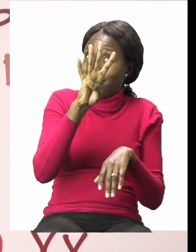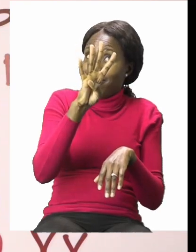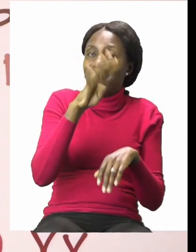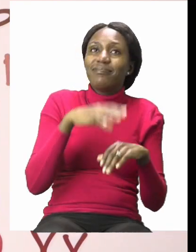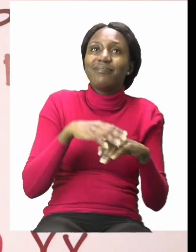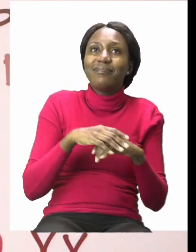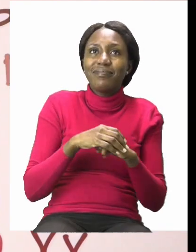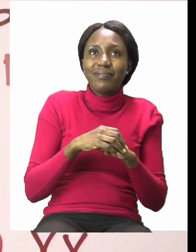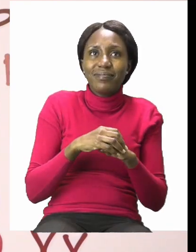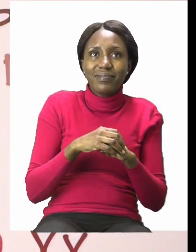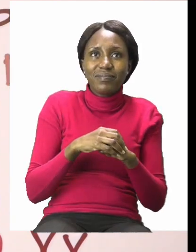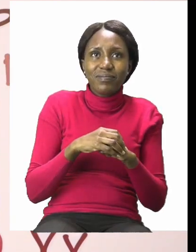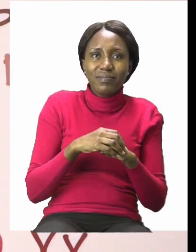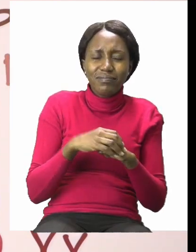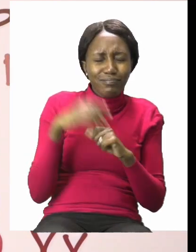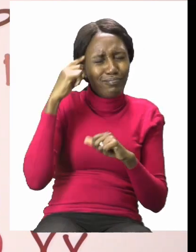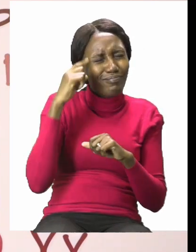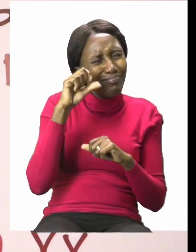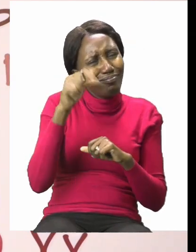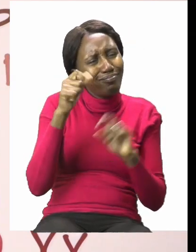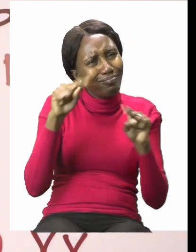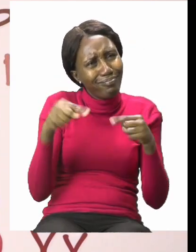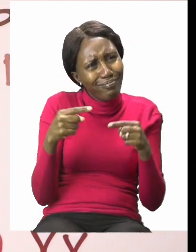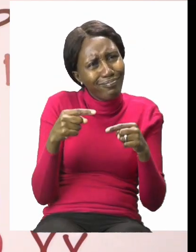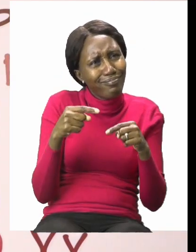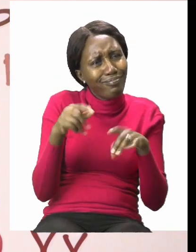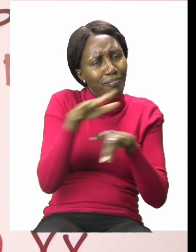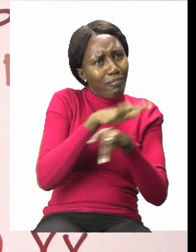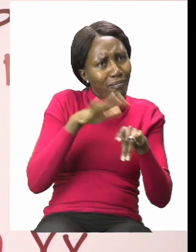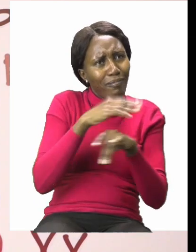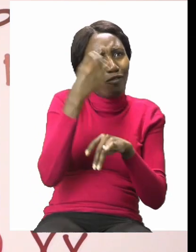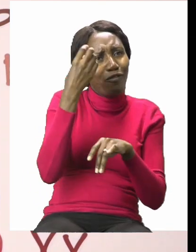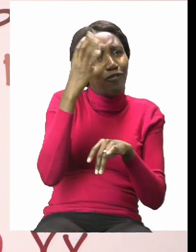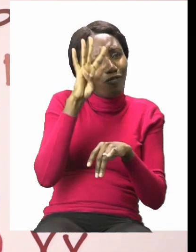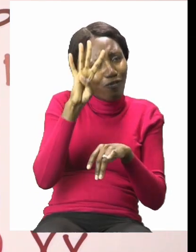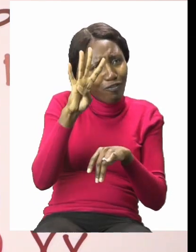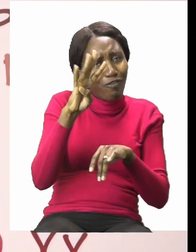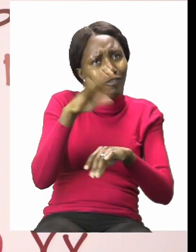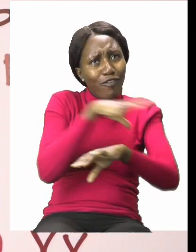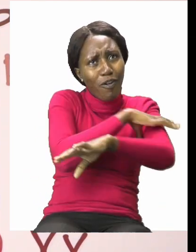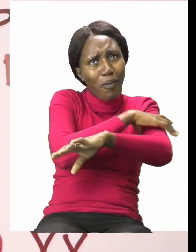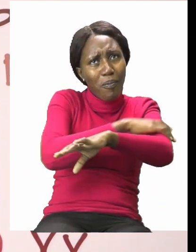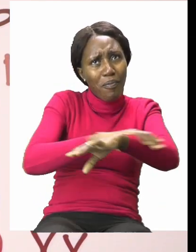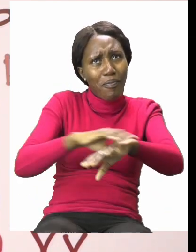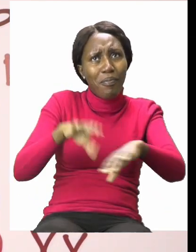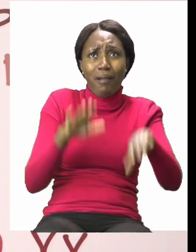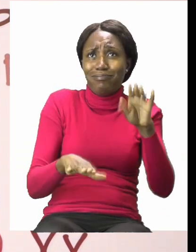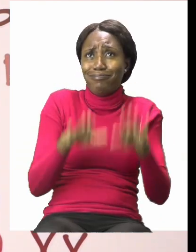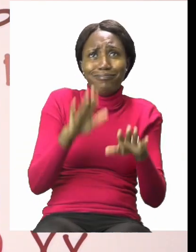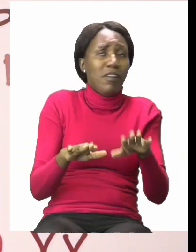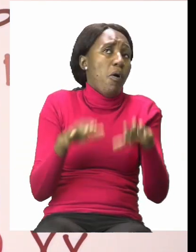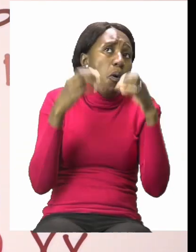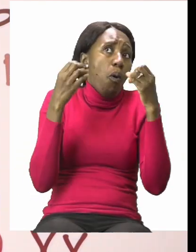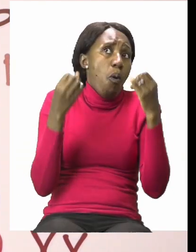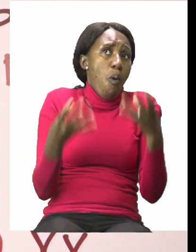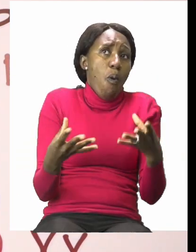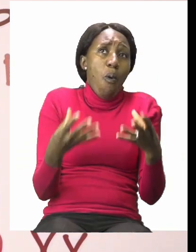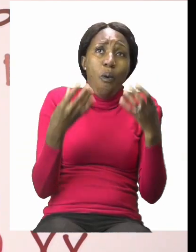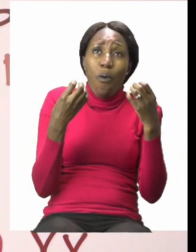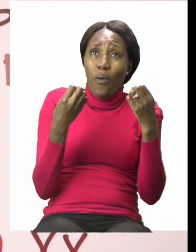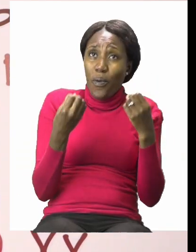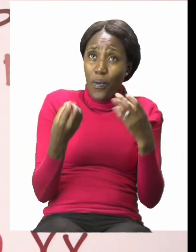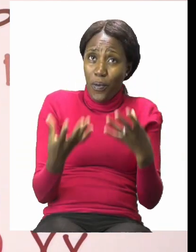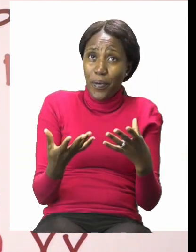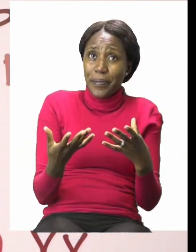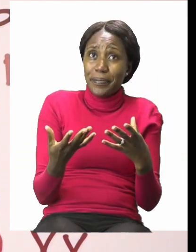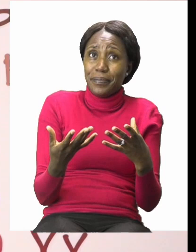4. Can you think of any other animal that has 4 legs? There are plenty. Then